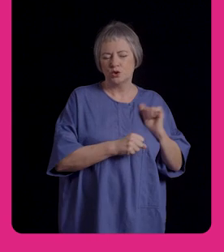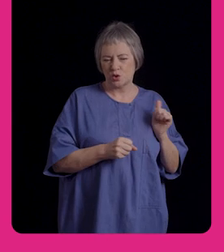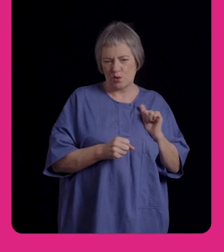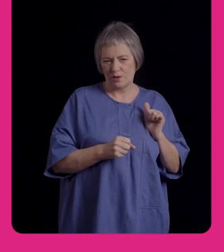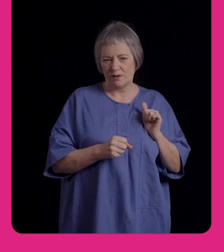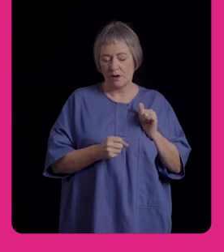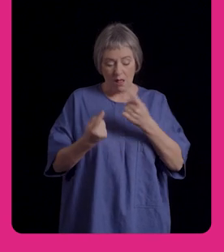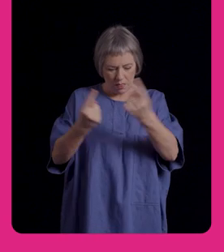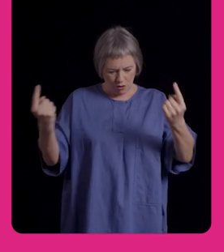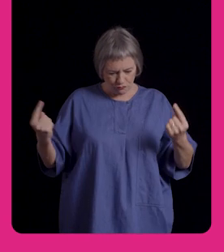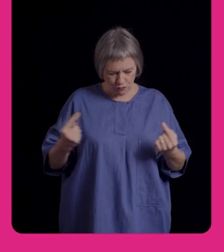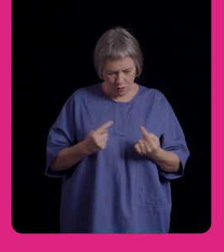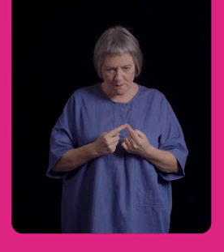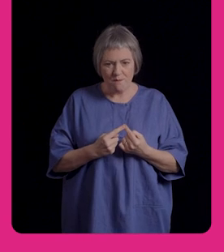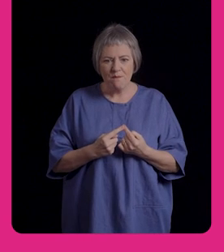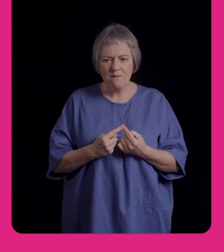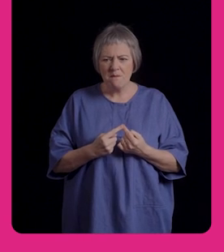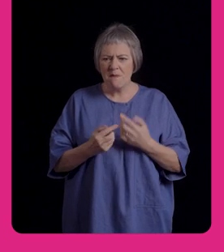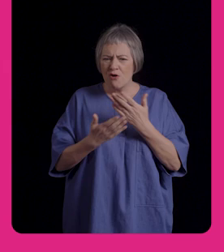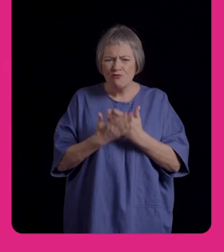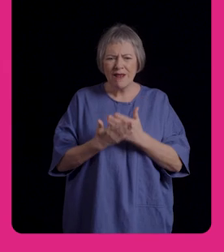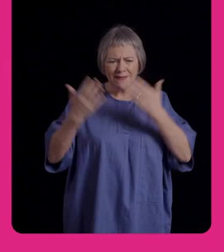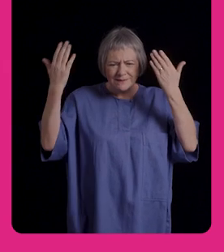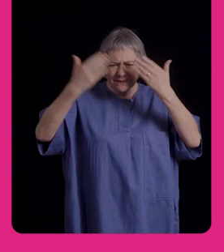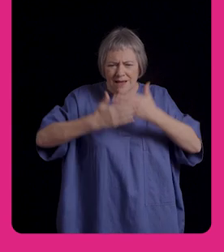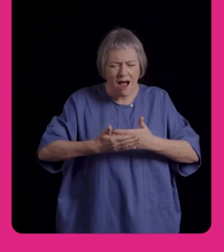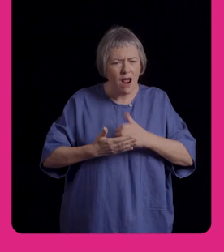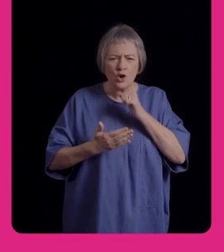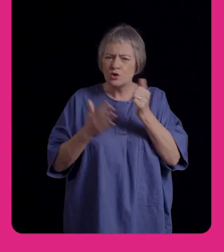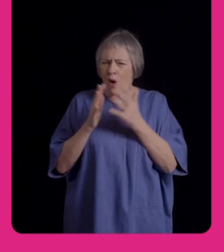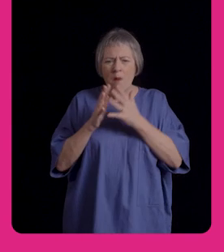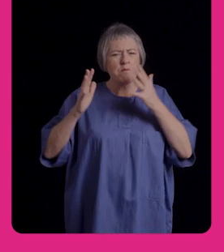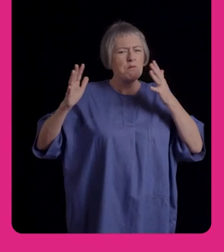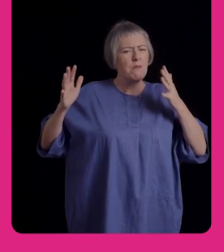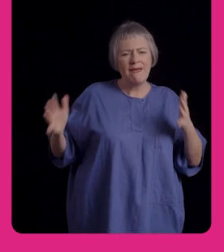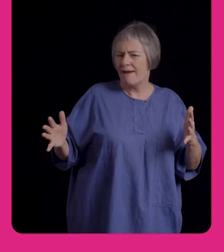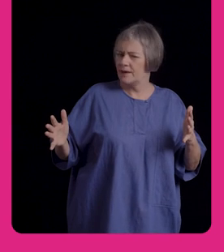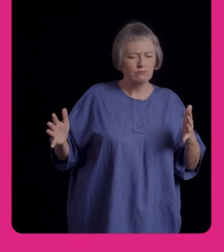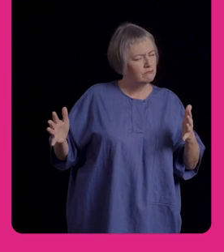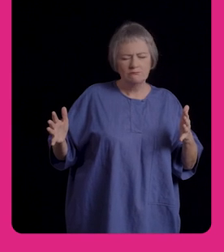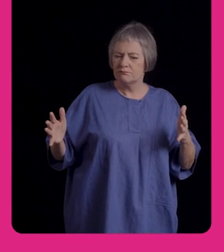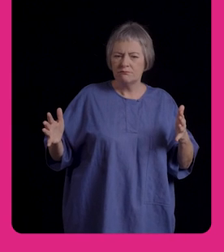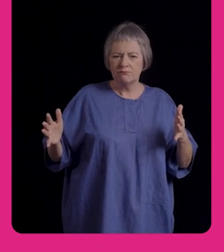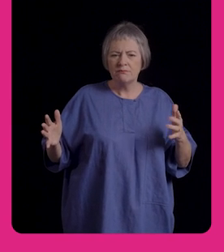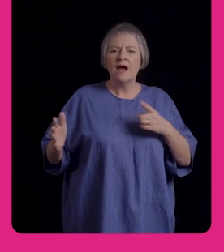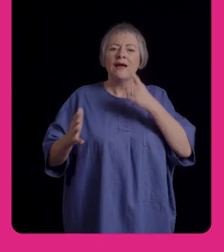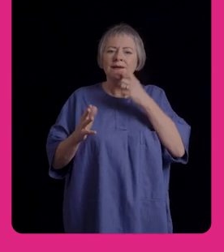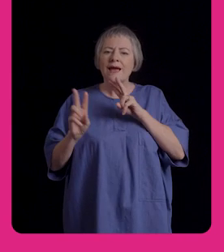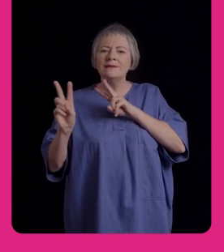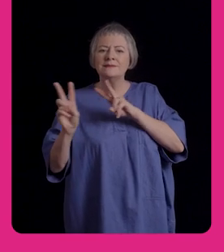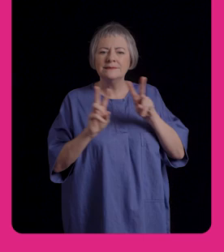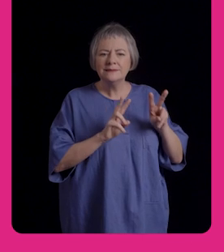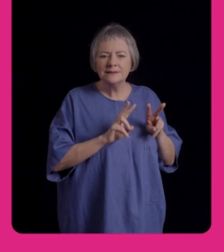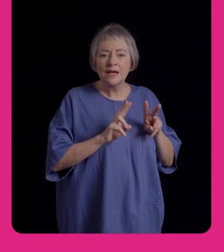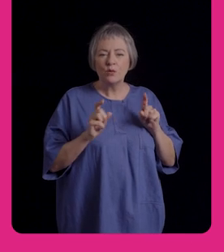The room that you find yourselves in is again very dark. It's not very big. You can see, oh, I guess because again,